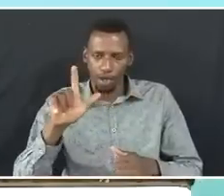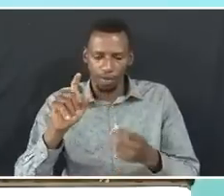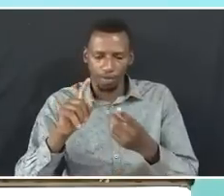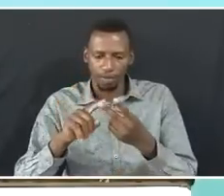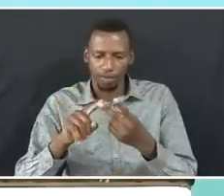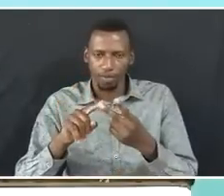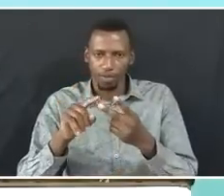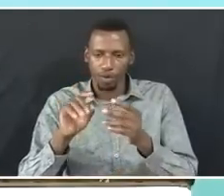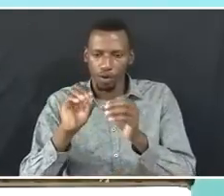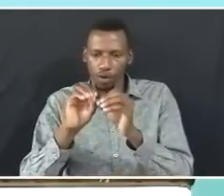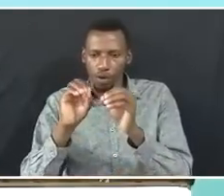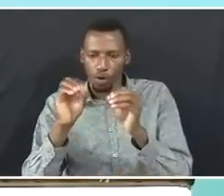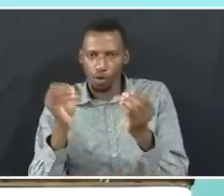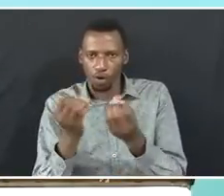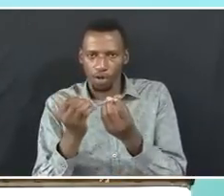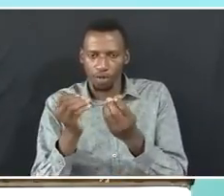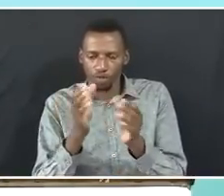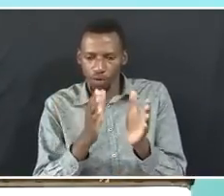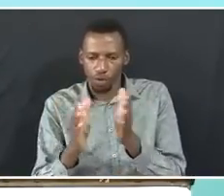I believe so.